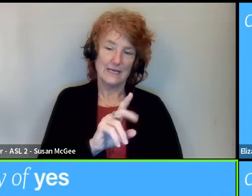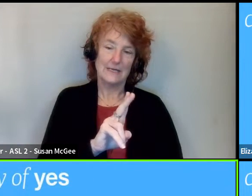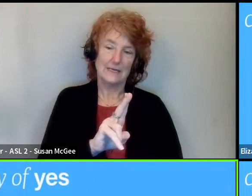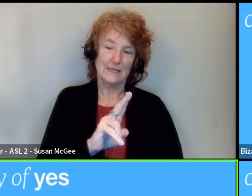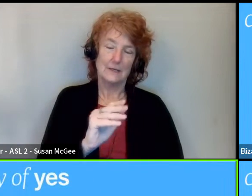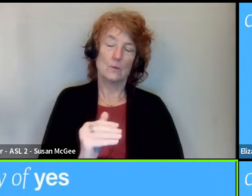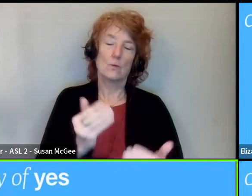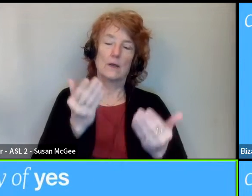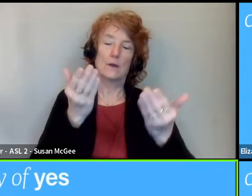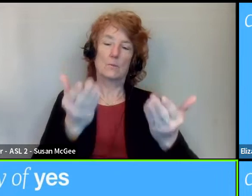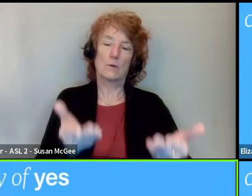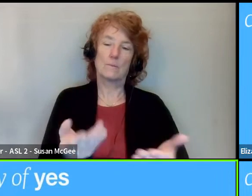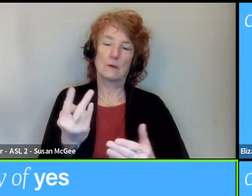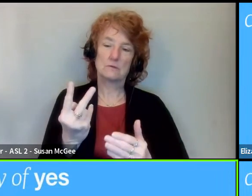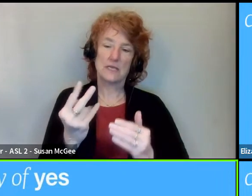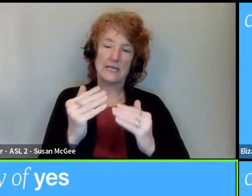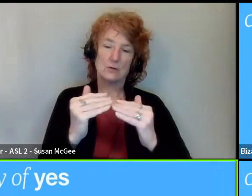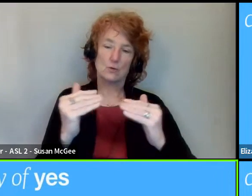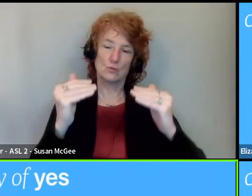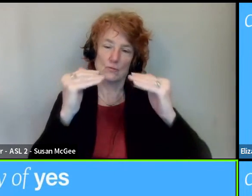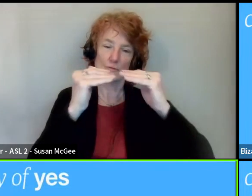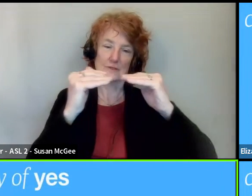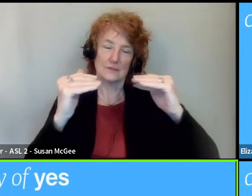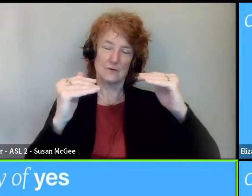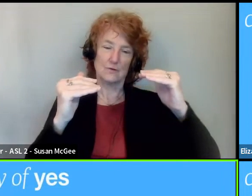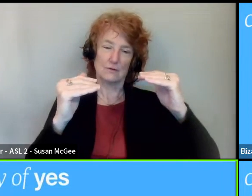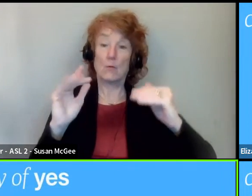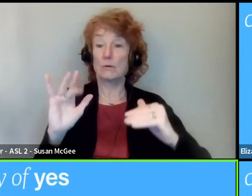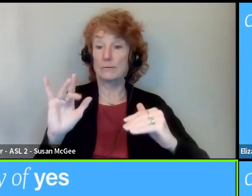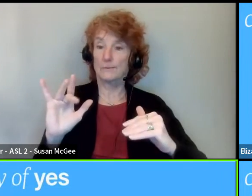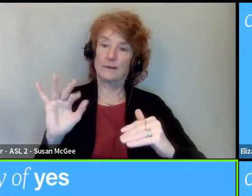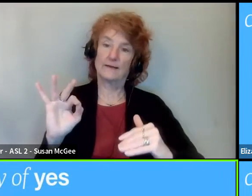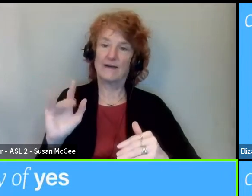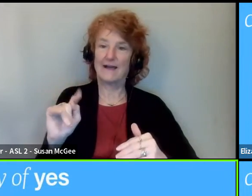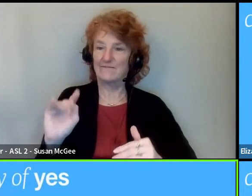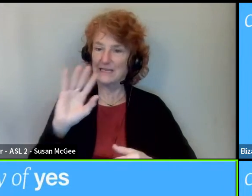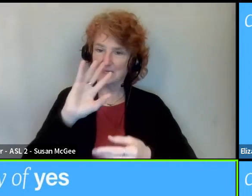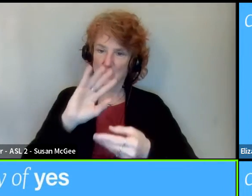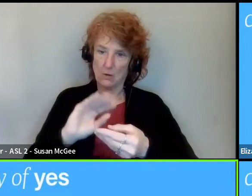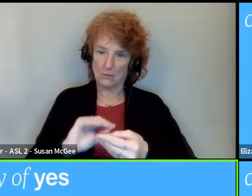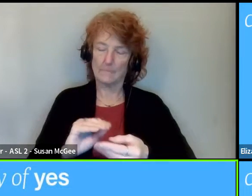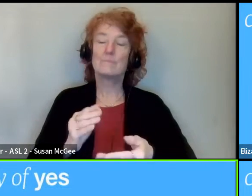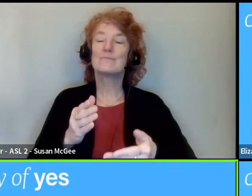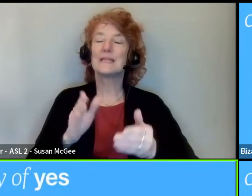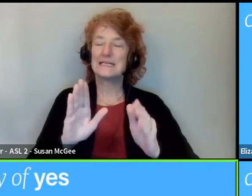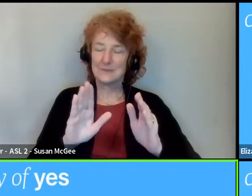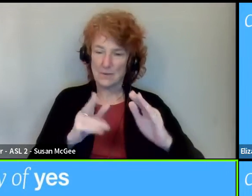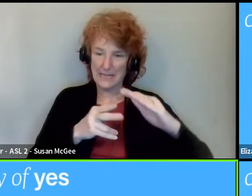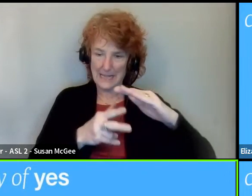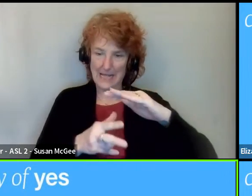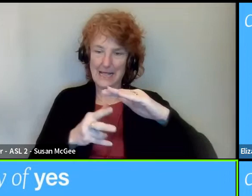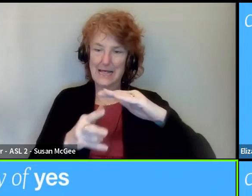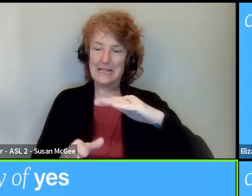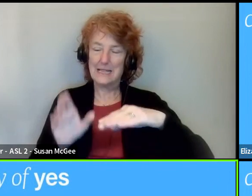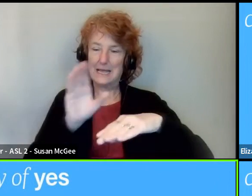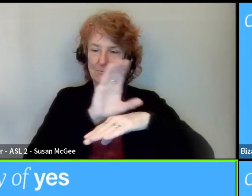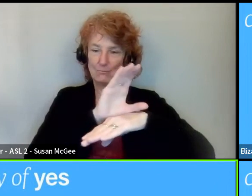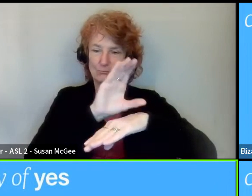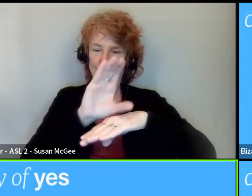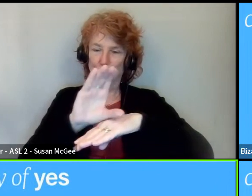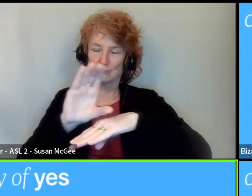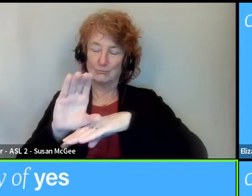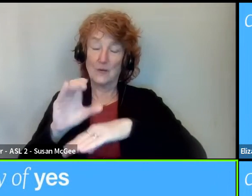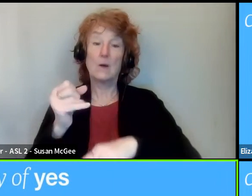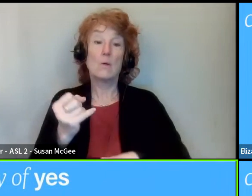2 stories or 25 feet. This will allow for an over the garage typology. We understand in many of the low density districts,